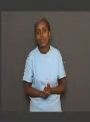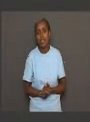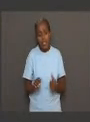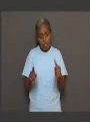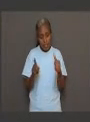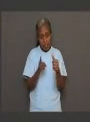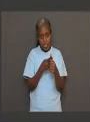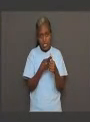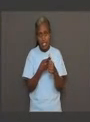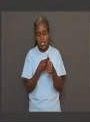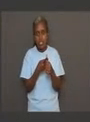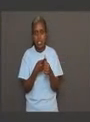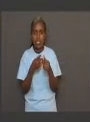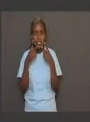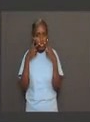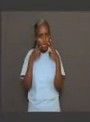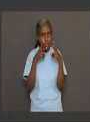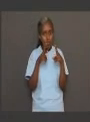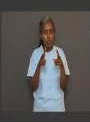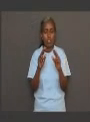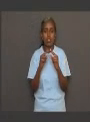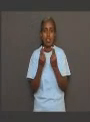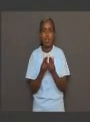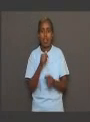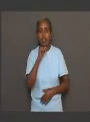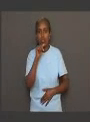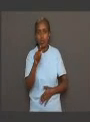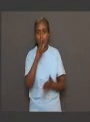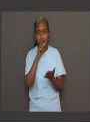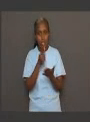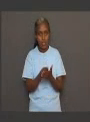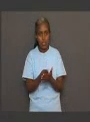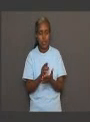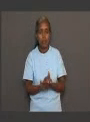Firstly, let us look at ungrouped data.